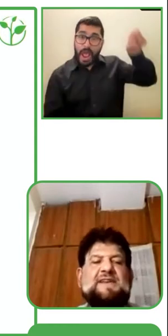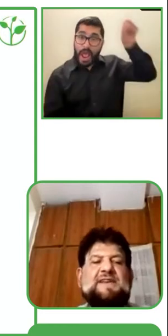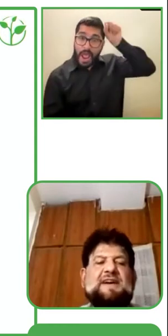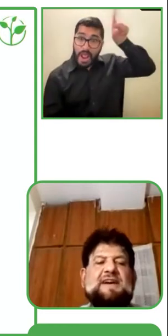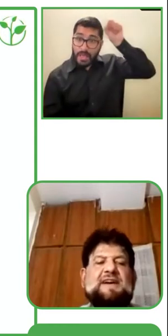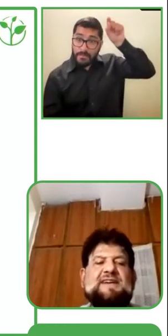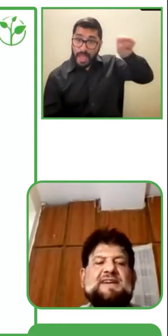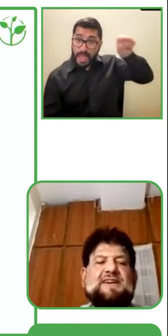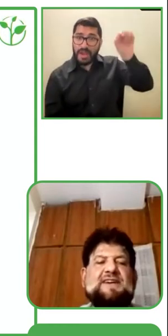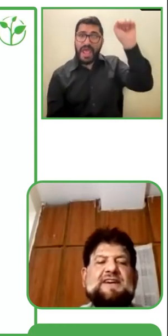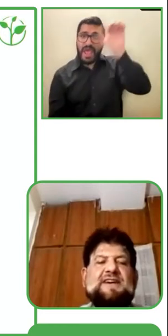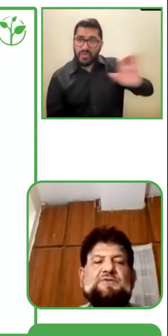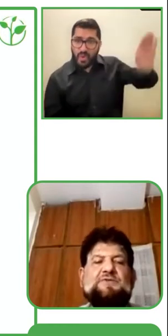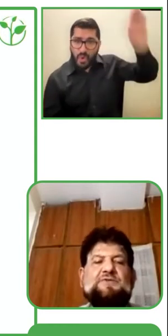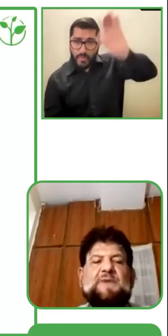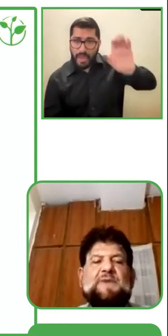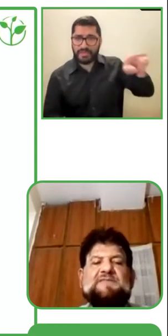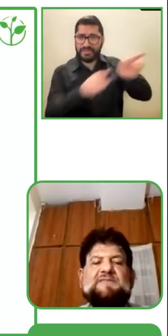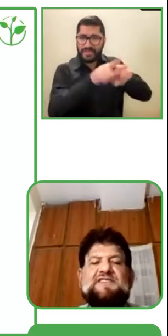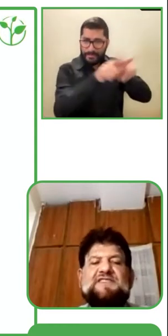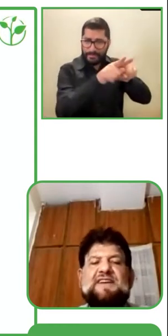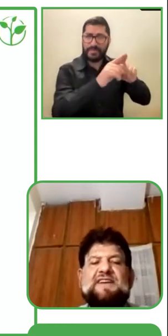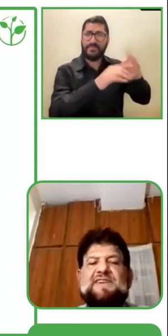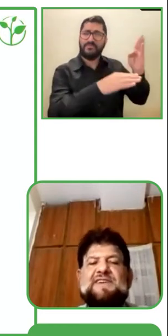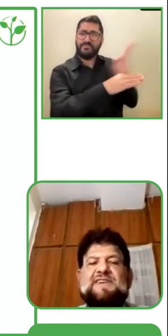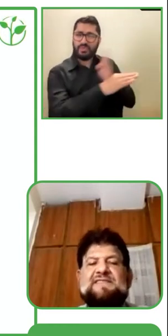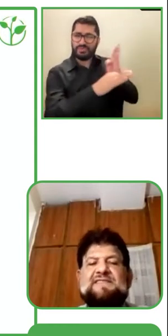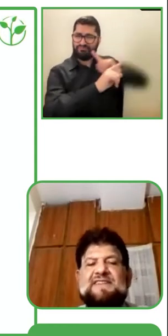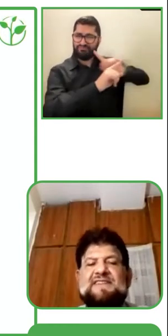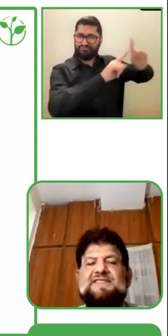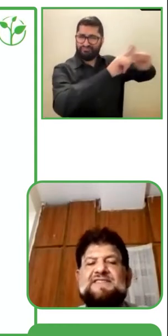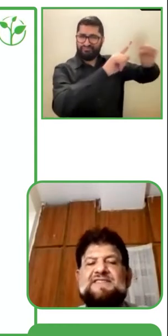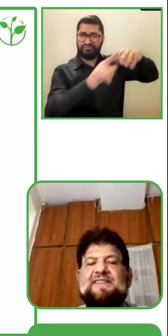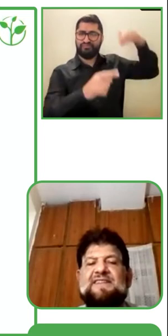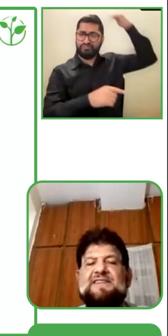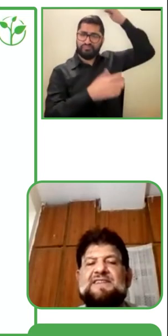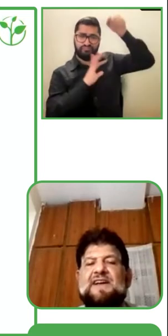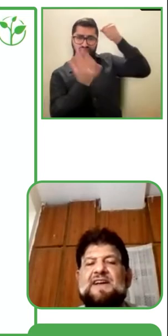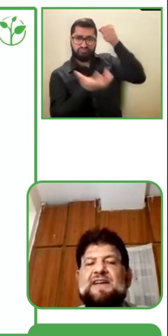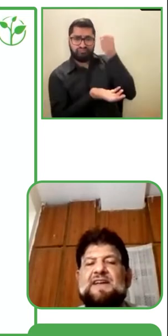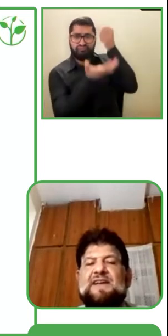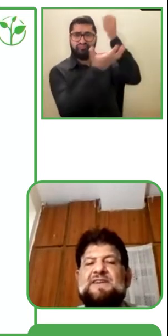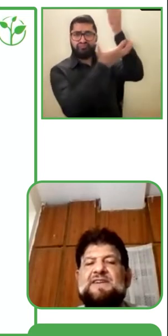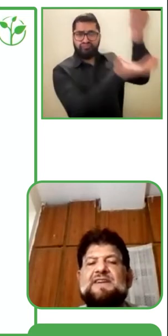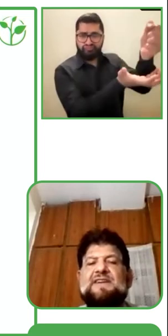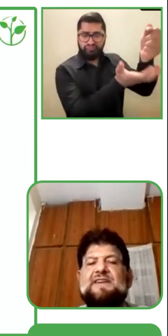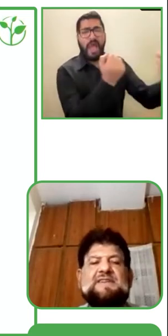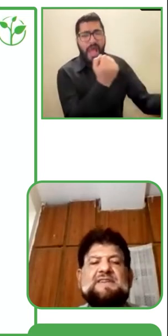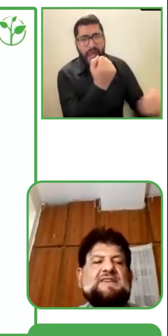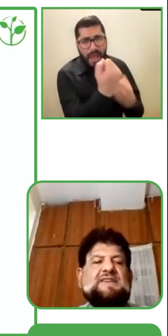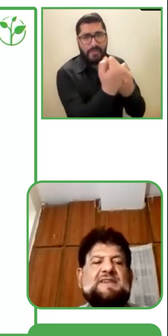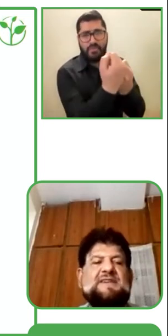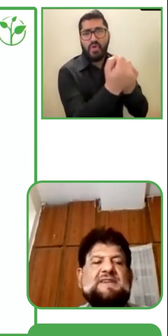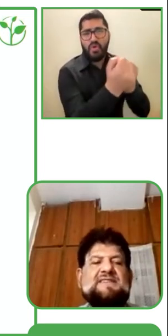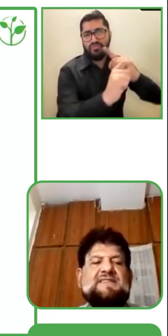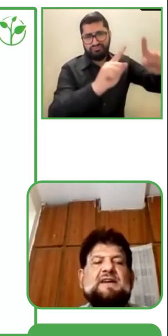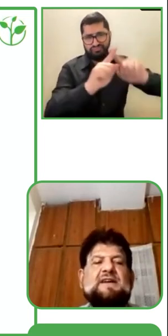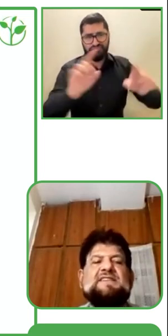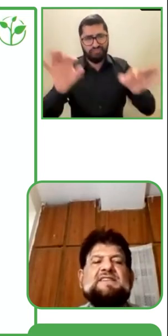Sustainability of the target group has been taken into consideration in the light of rehabilitation of persons with